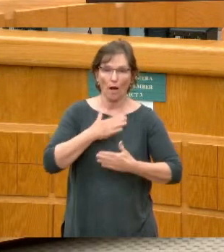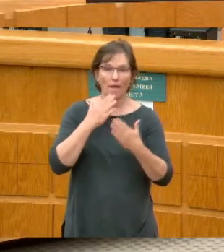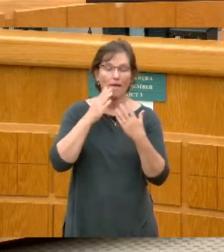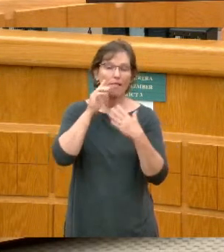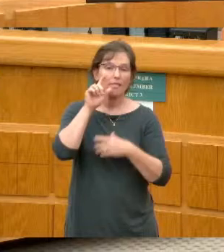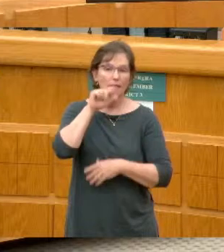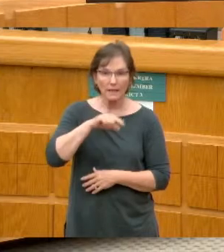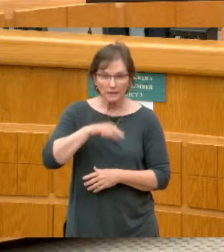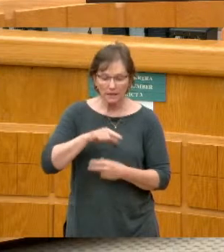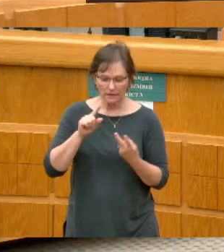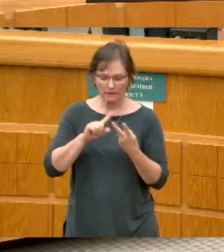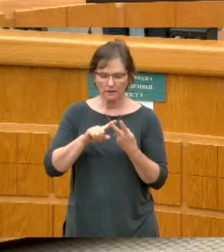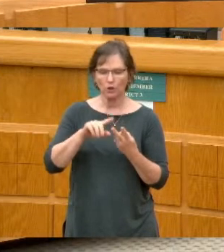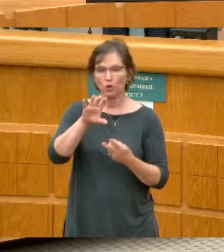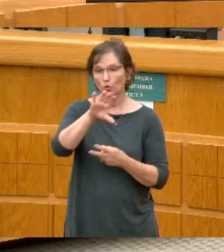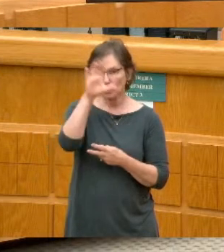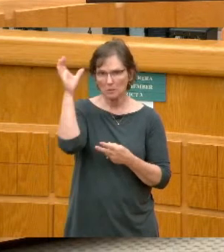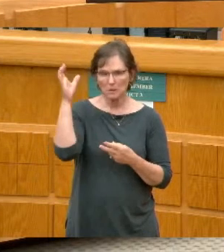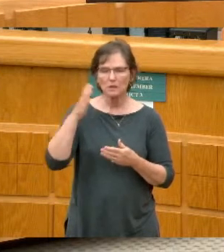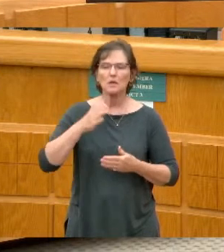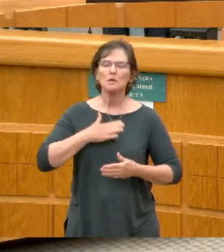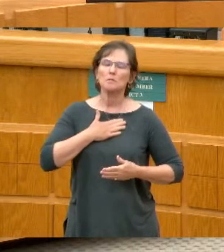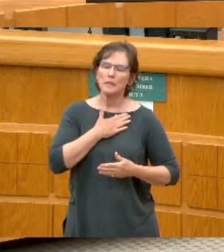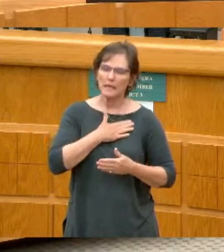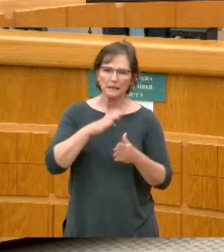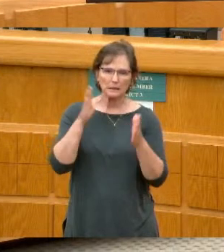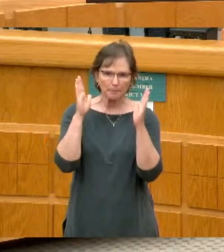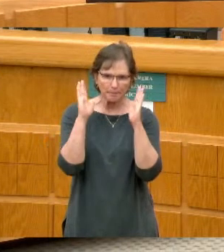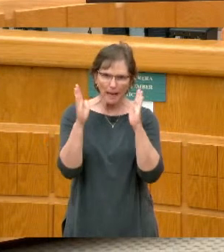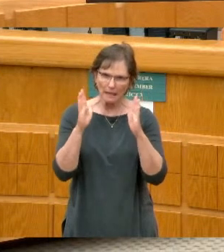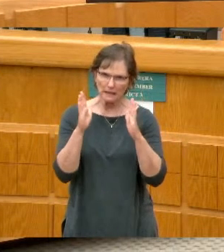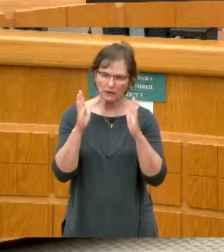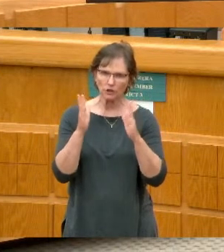the last few days, the numbers keep ticking up.